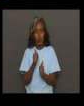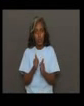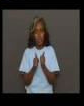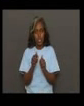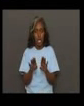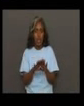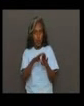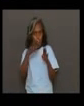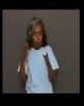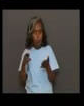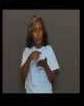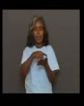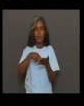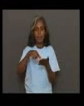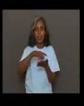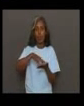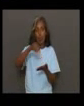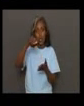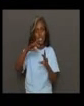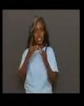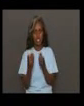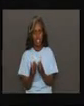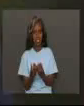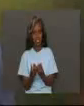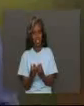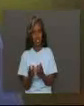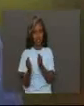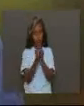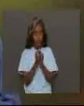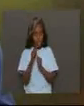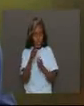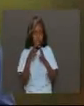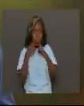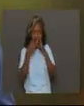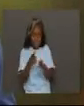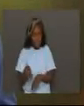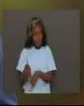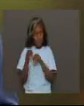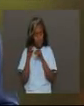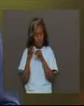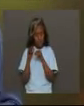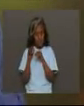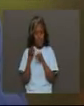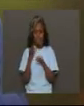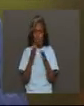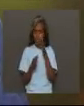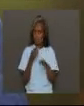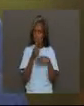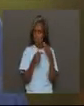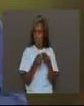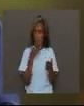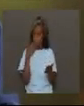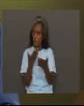is an open conic section. Were these your answers, students? If